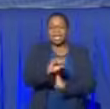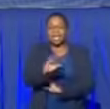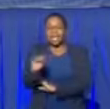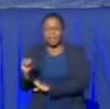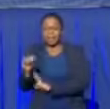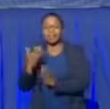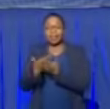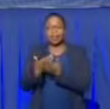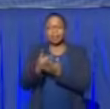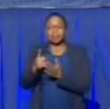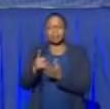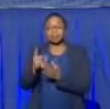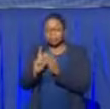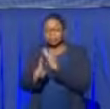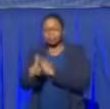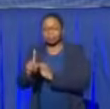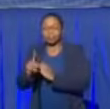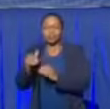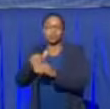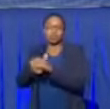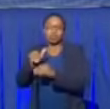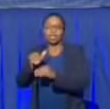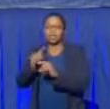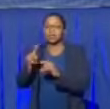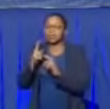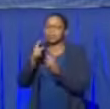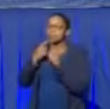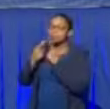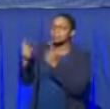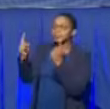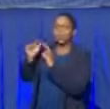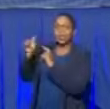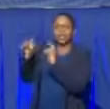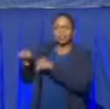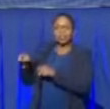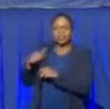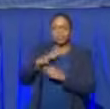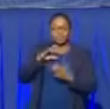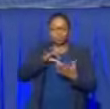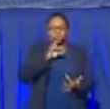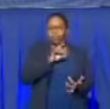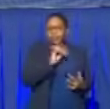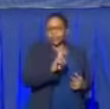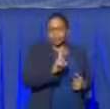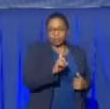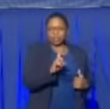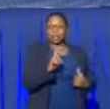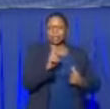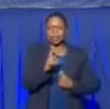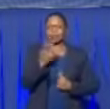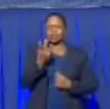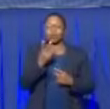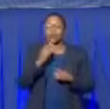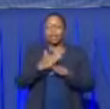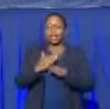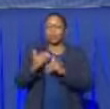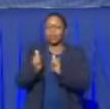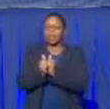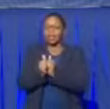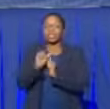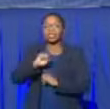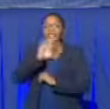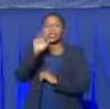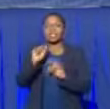without disclosing their choice to anyone. Working together with the South African National Council for the Blind, we have developed